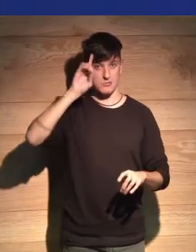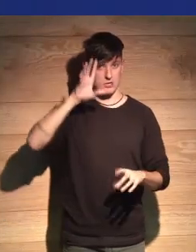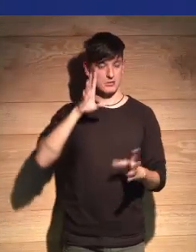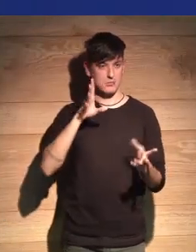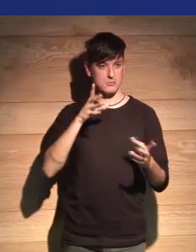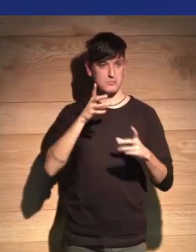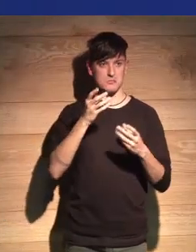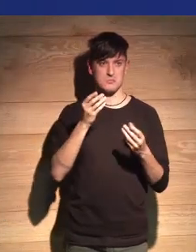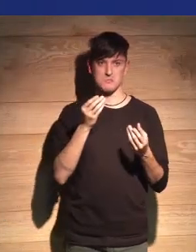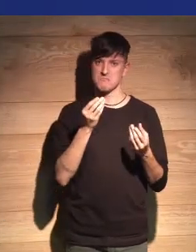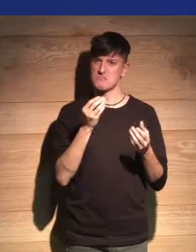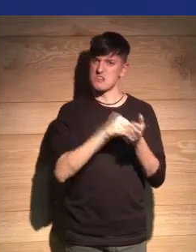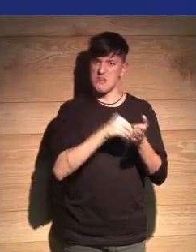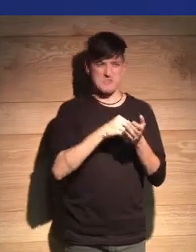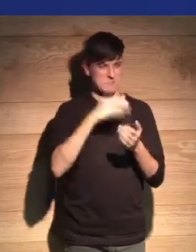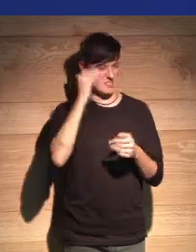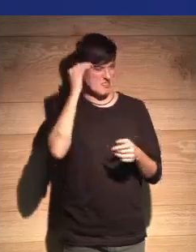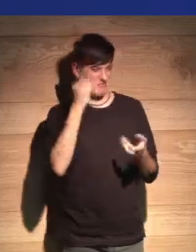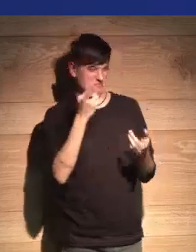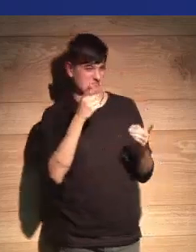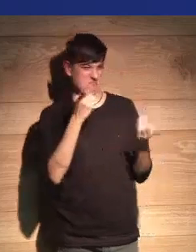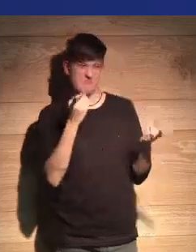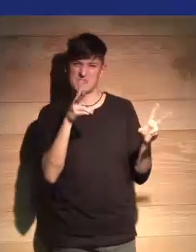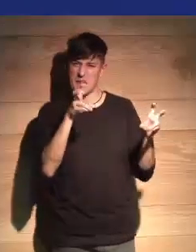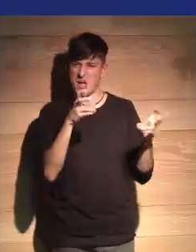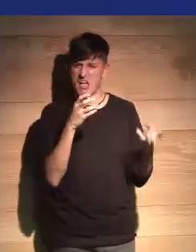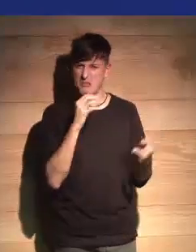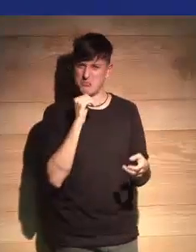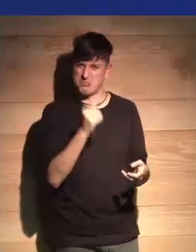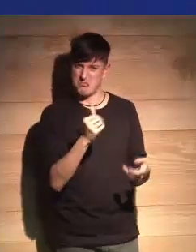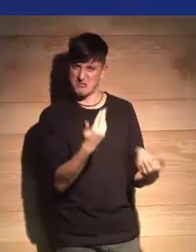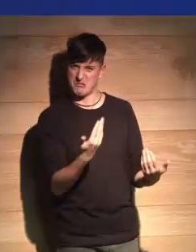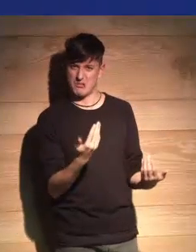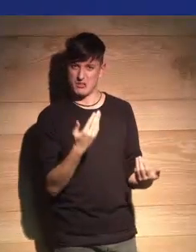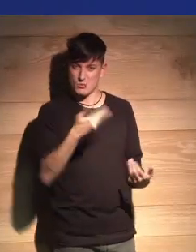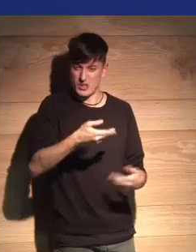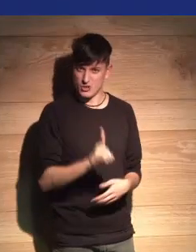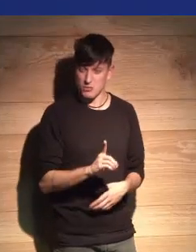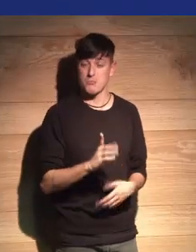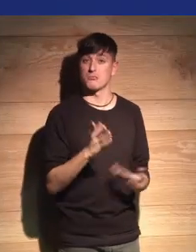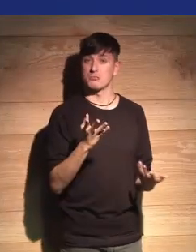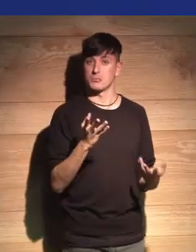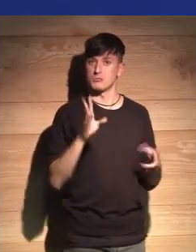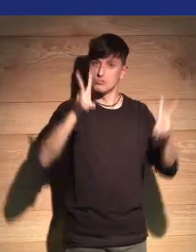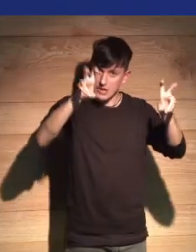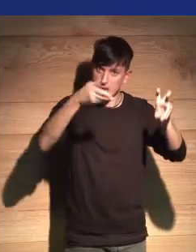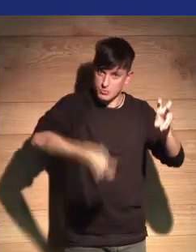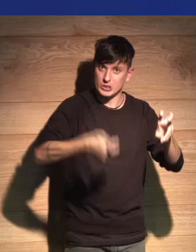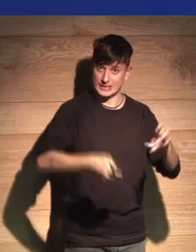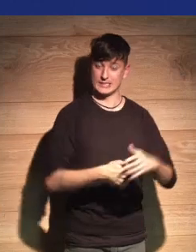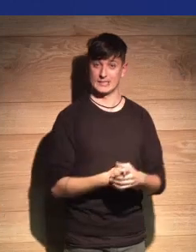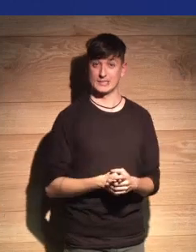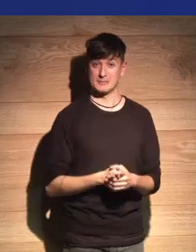topic. One would think that, well, this is something that only interests a few, but that is not the